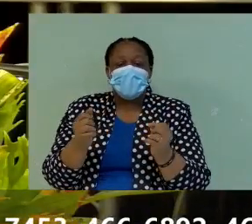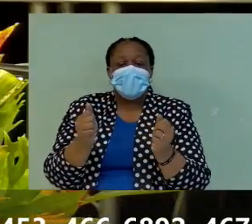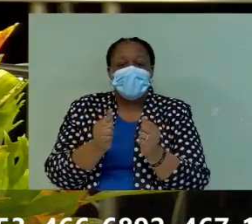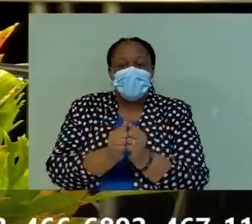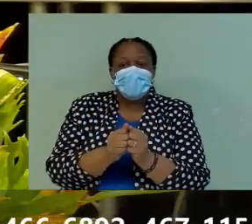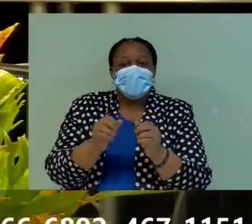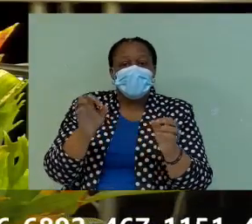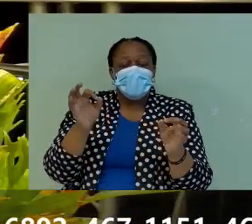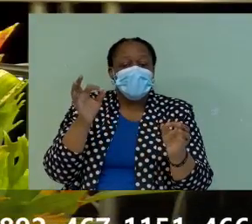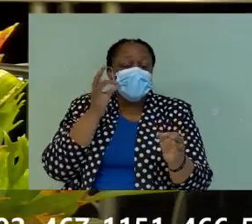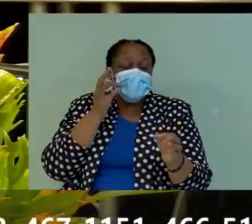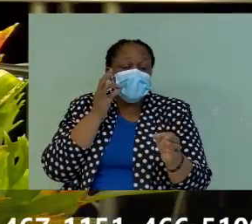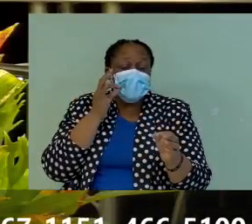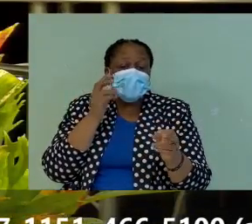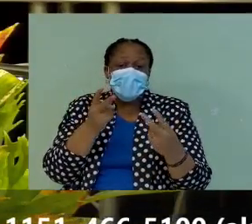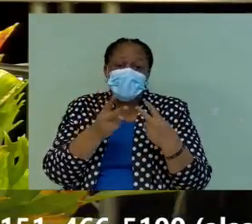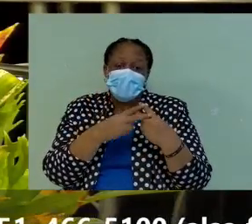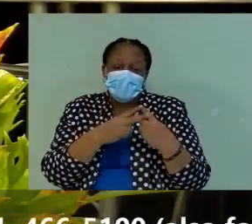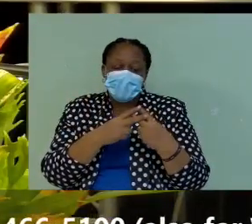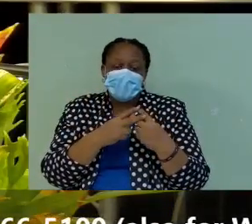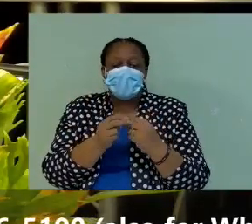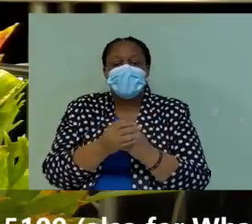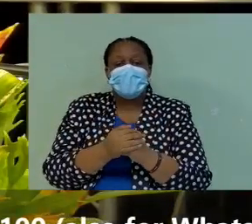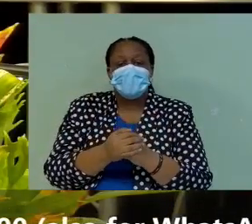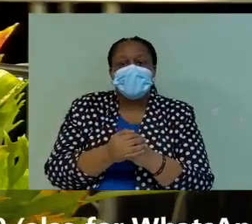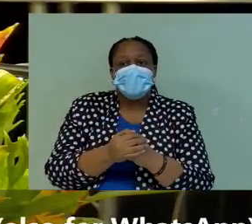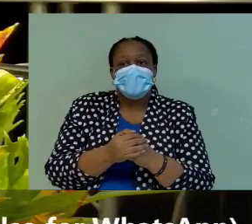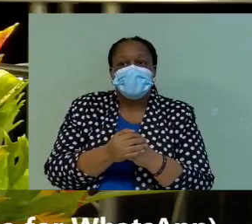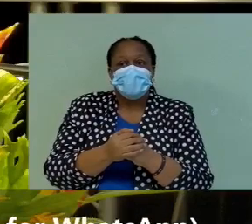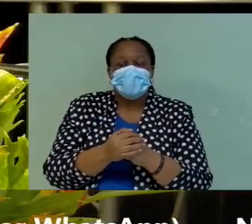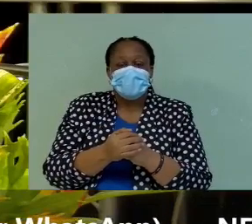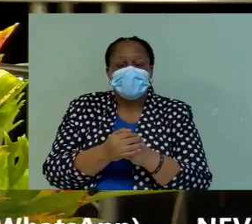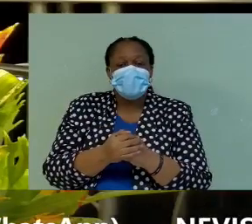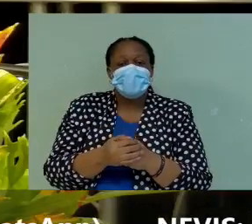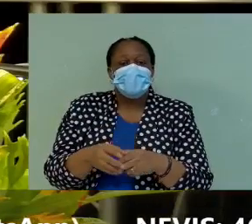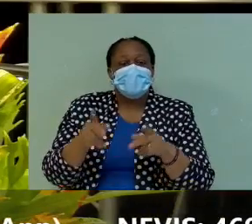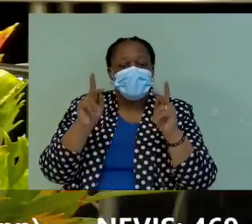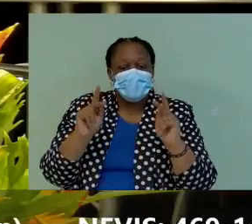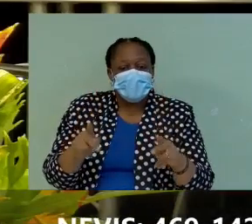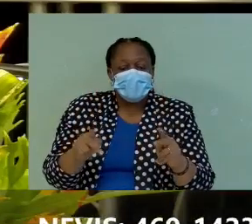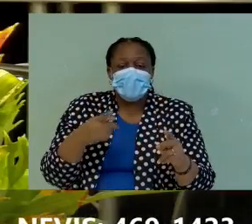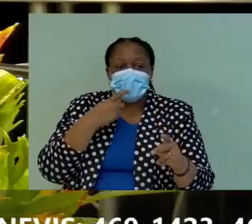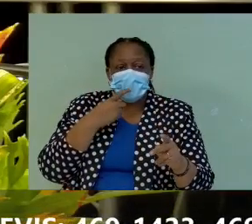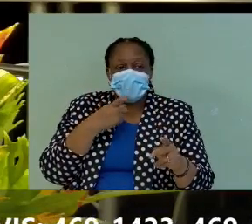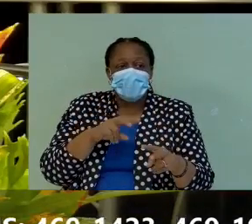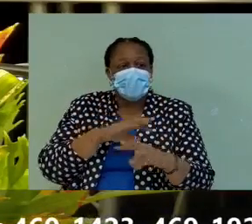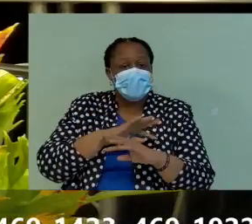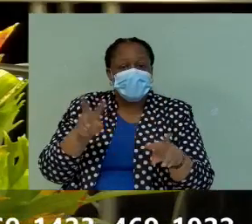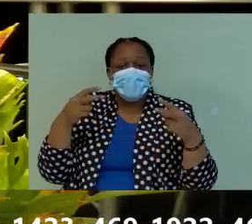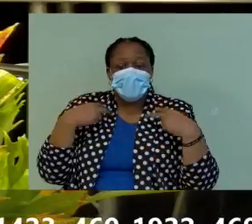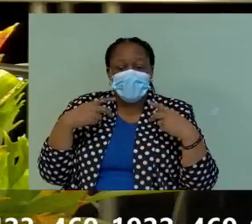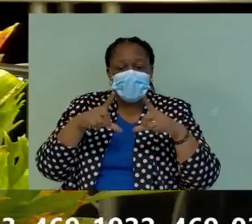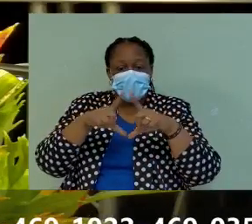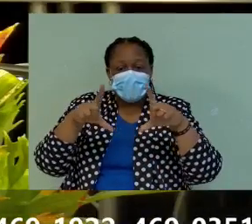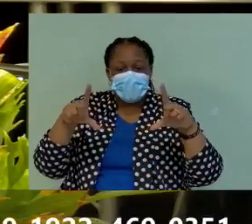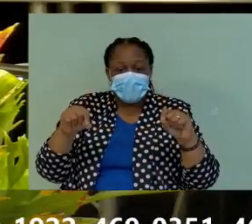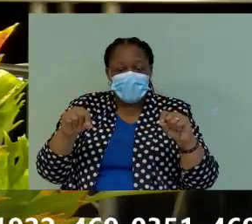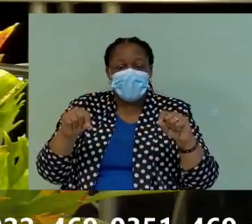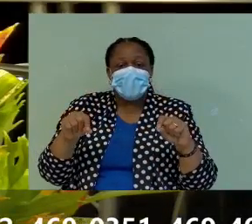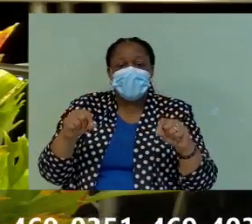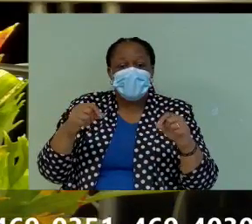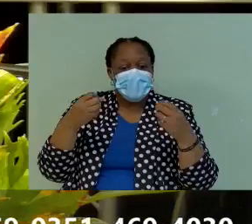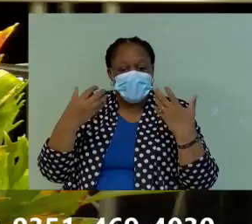food safety regulations. Clients whose permit have expired over 1 year